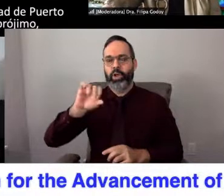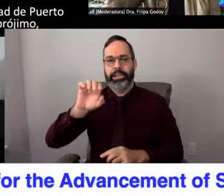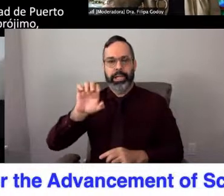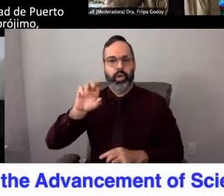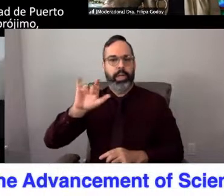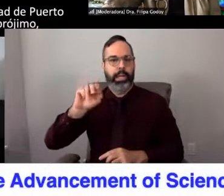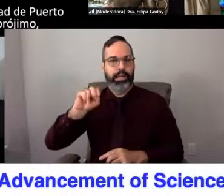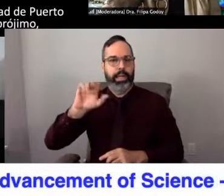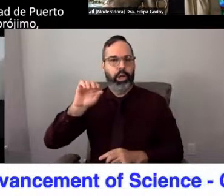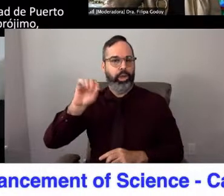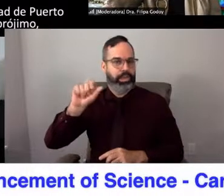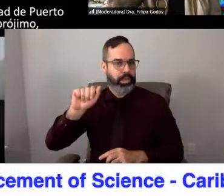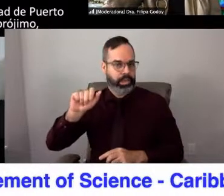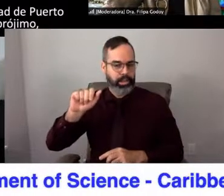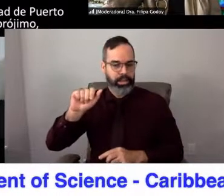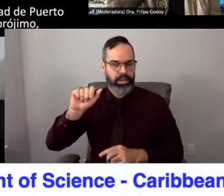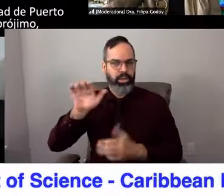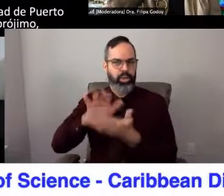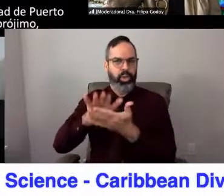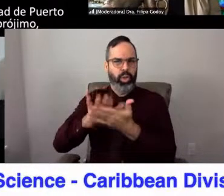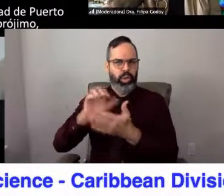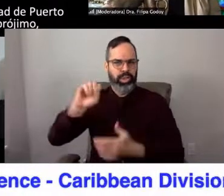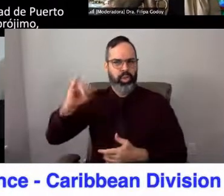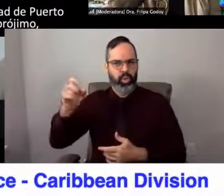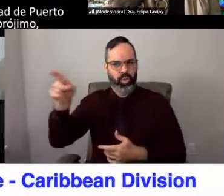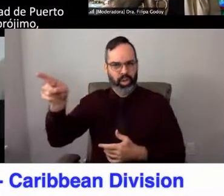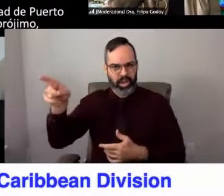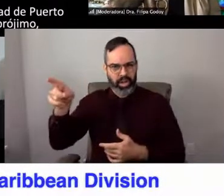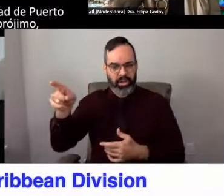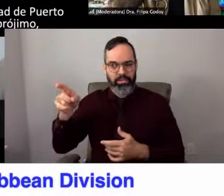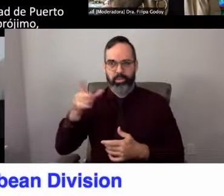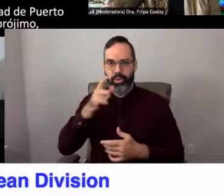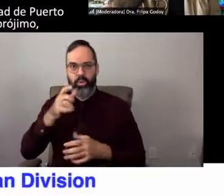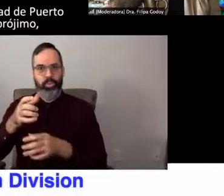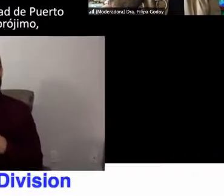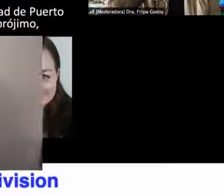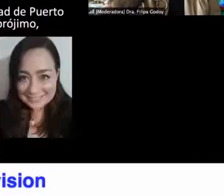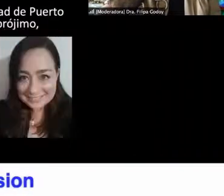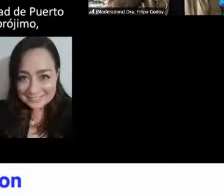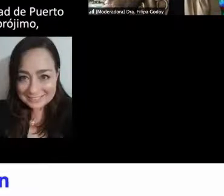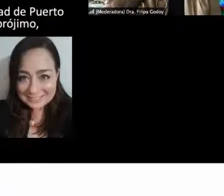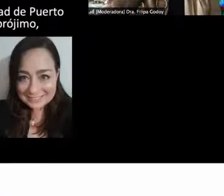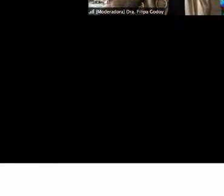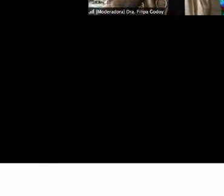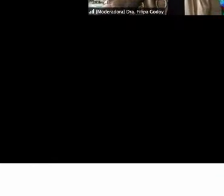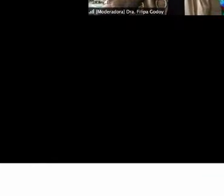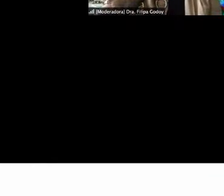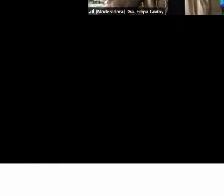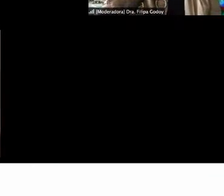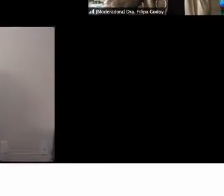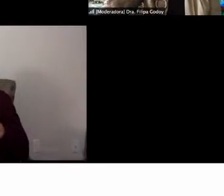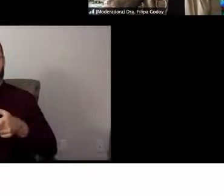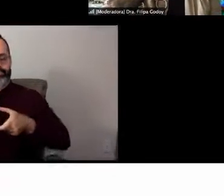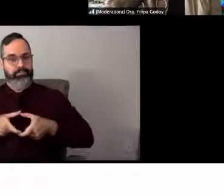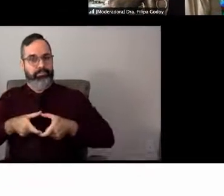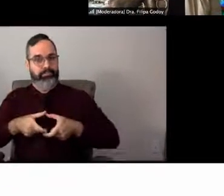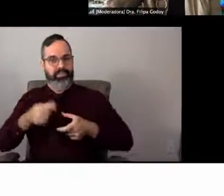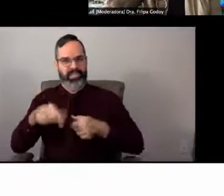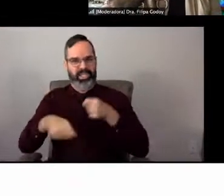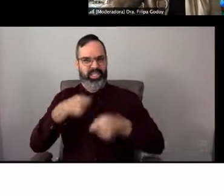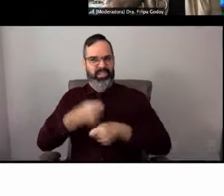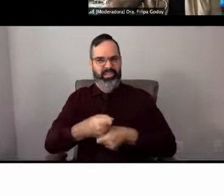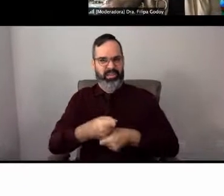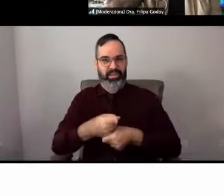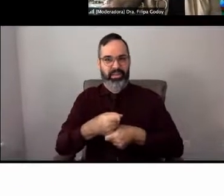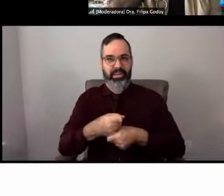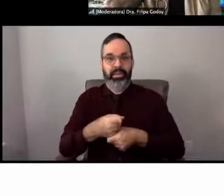San Juan, who was awarded the Lucy Gaspar Medal this year. And we will also award an amazing